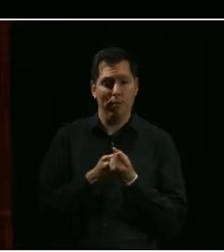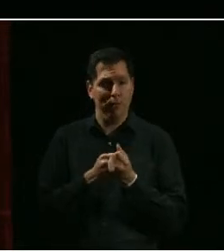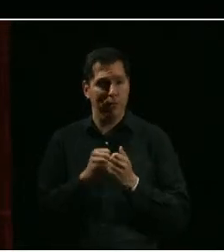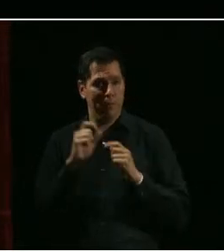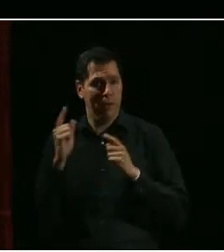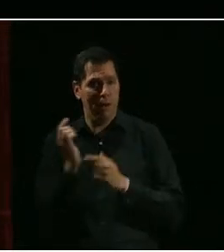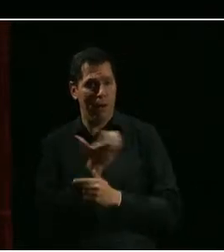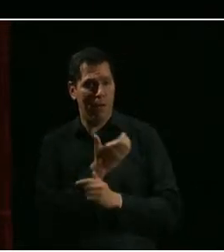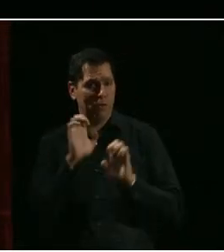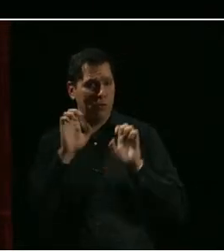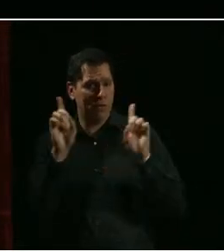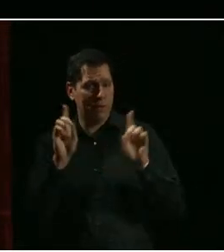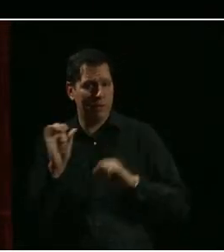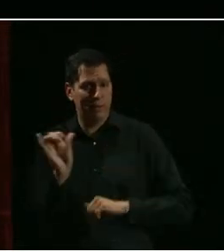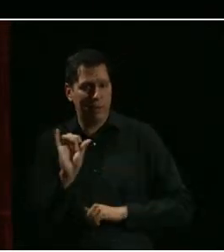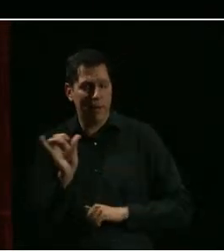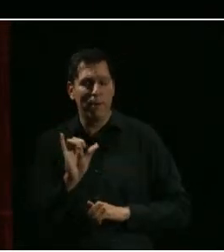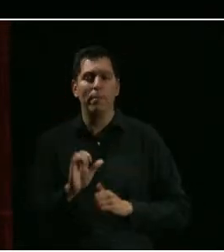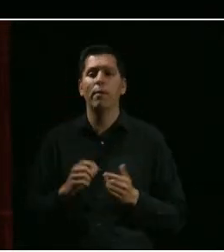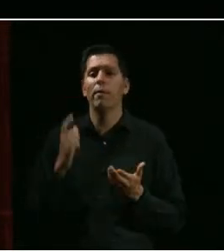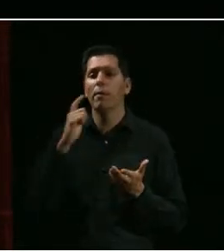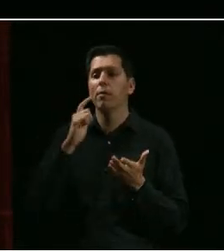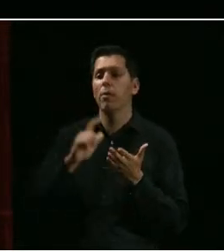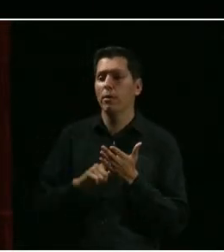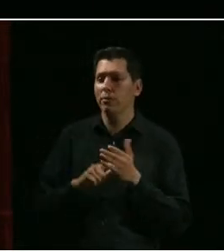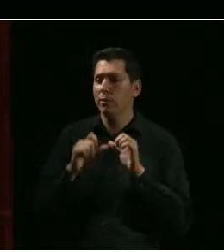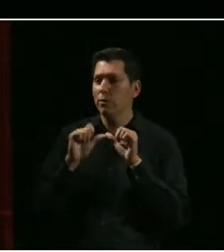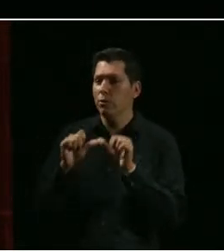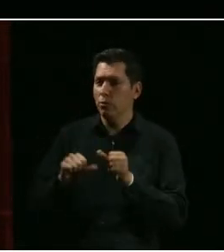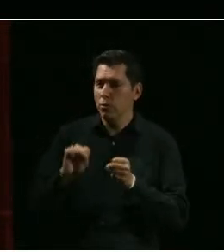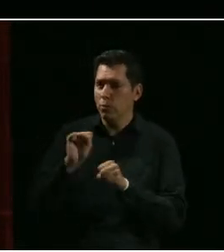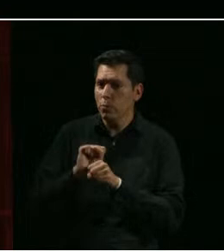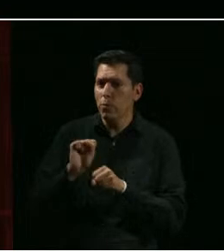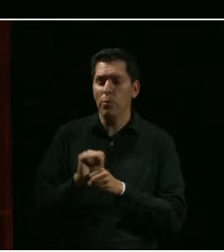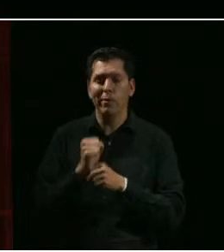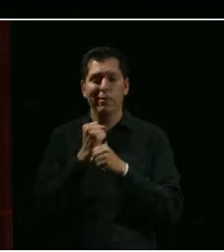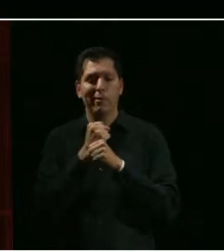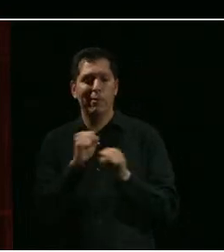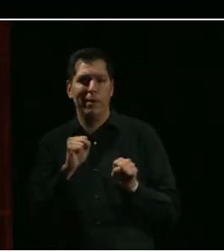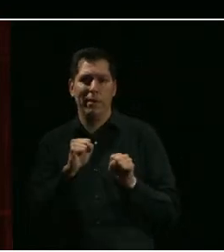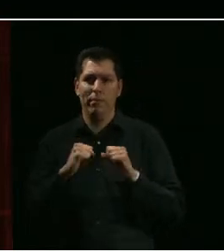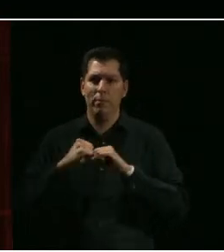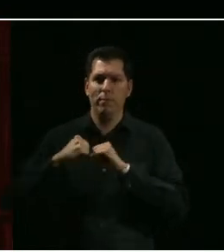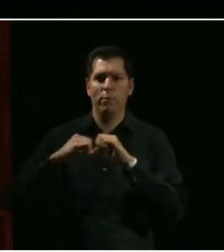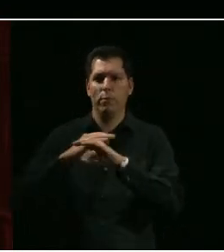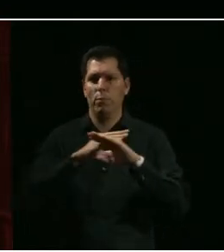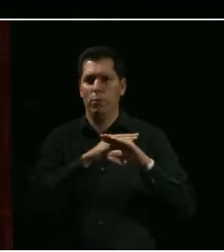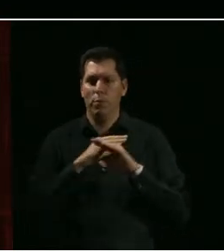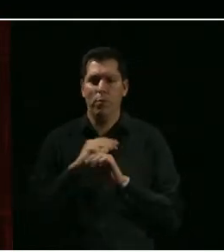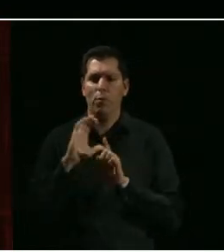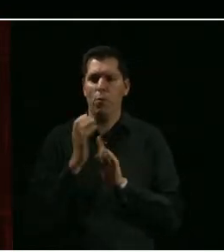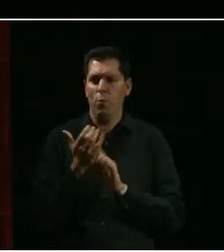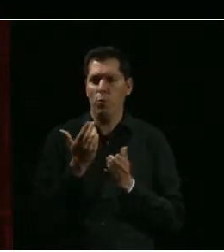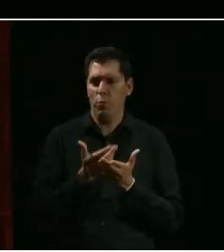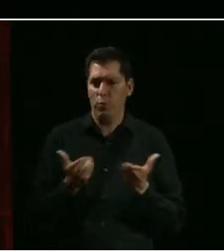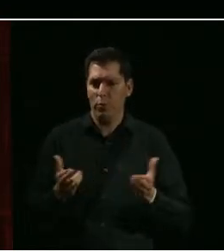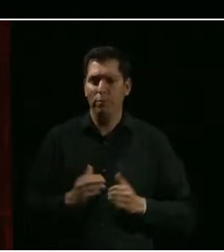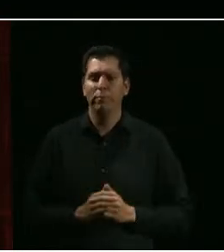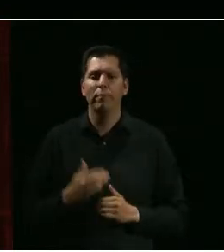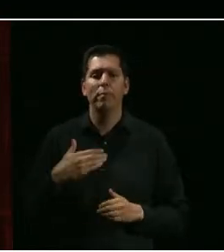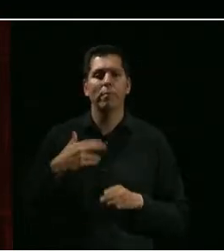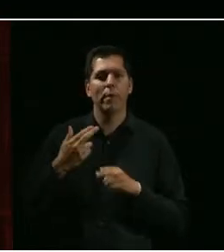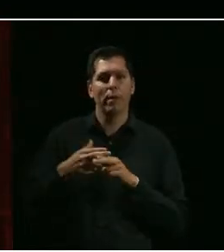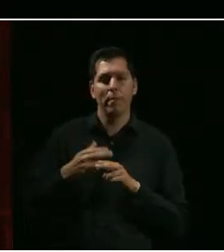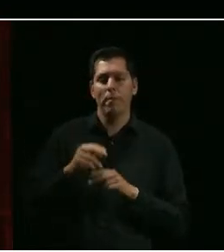and education. We also acknowledge their continued work to safeguard cultural resources. Hi, my name is